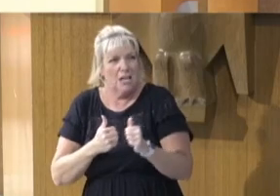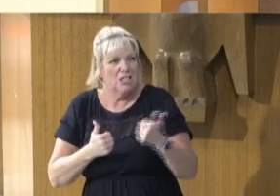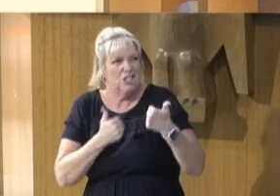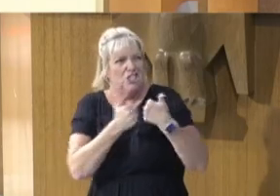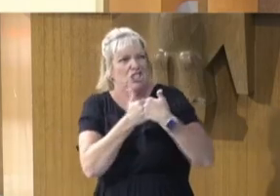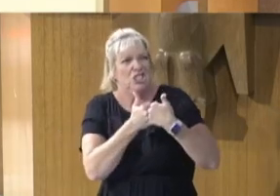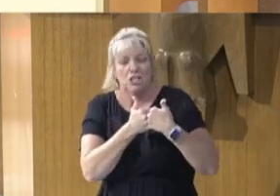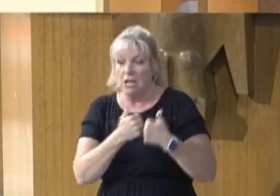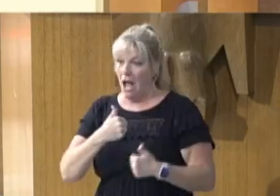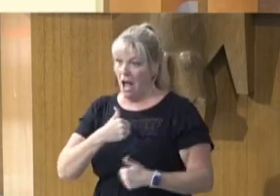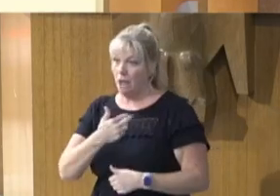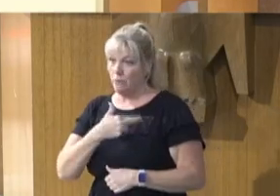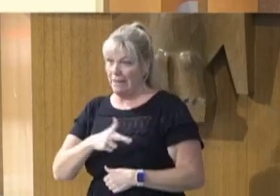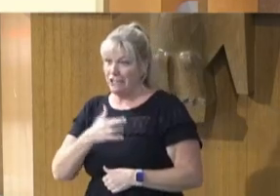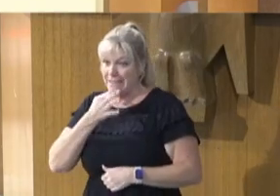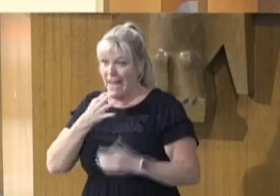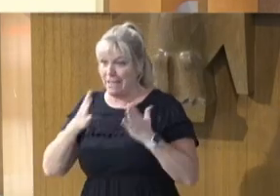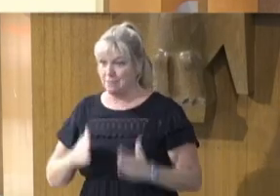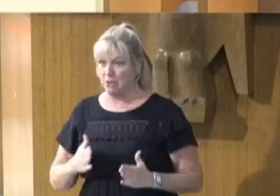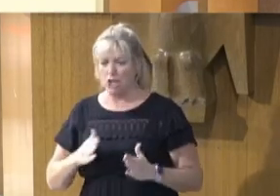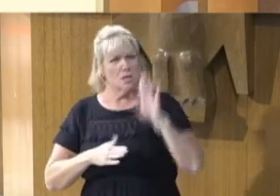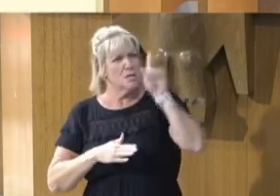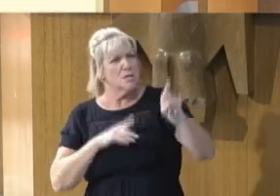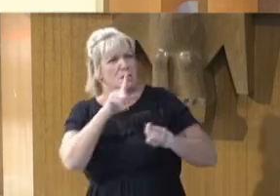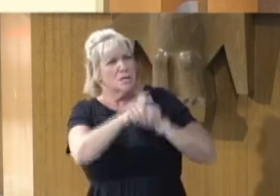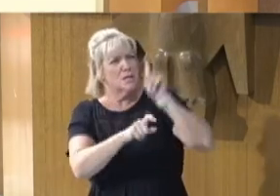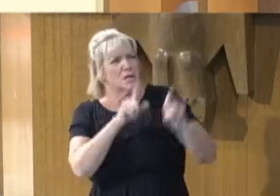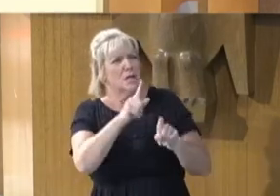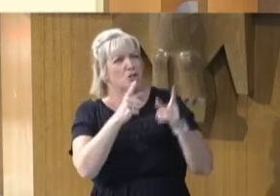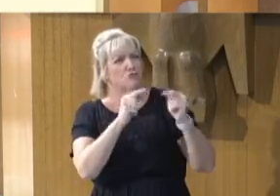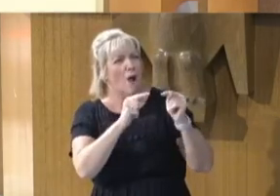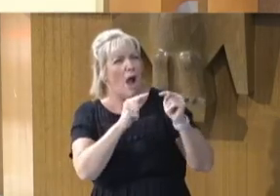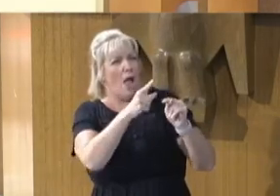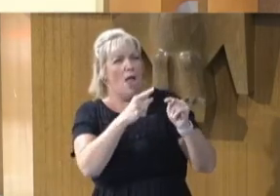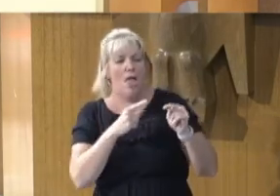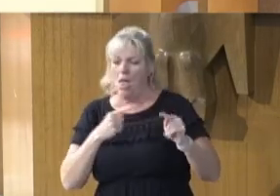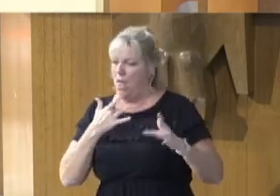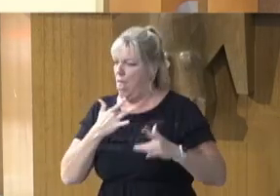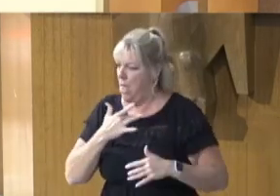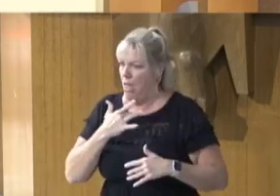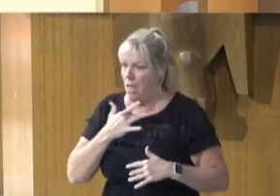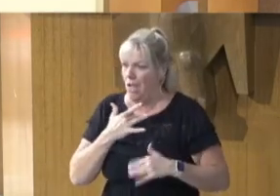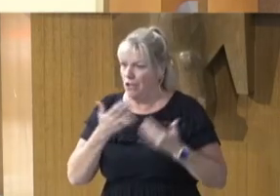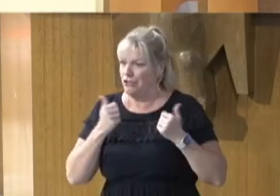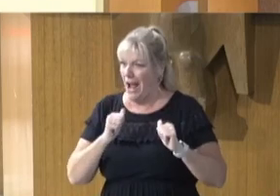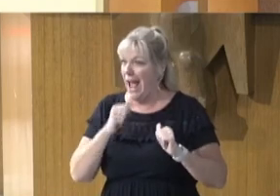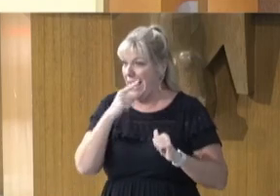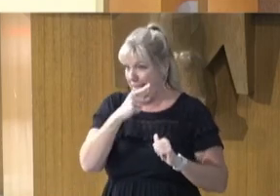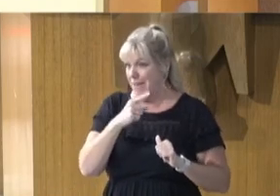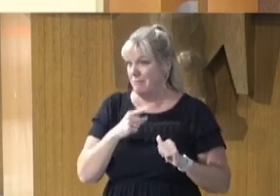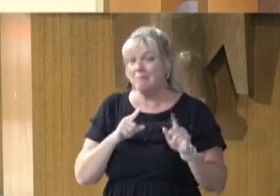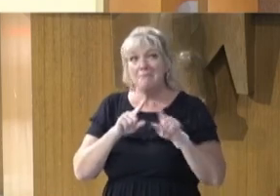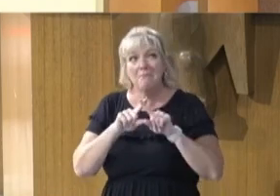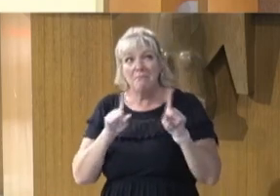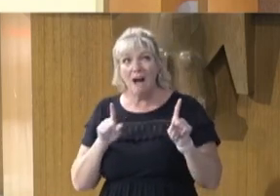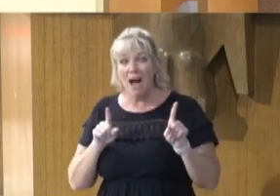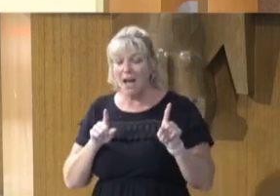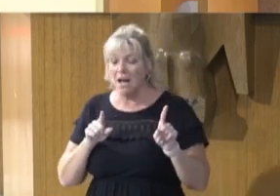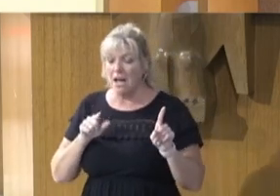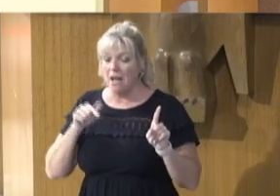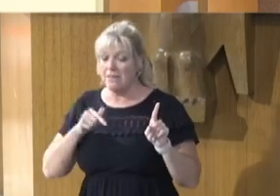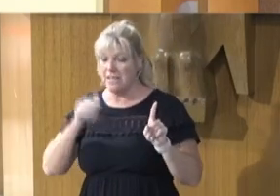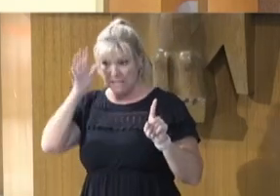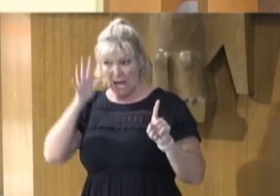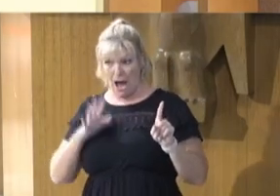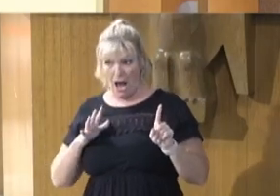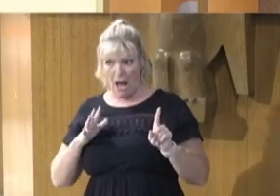questions to press Jesus, perhaps to try and trip him up in his answers, perhaps to see if this guy knows what